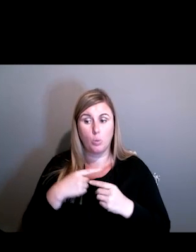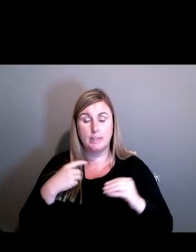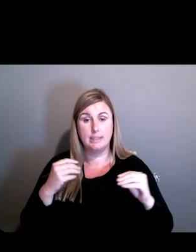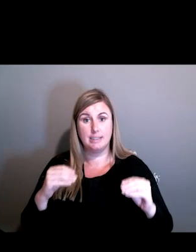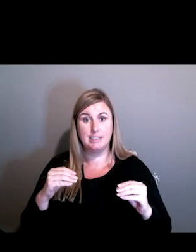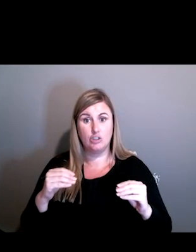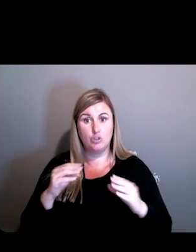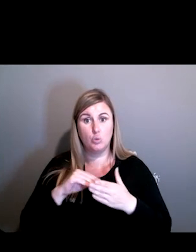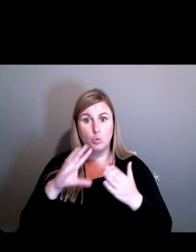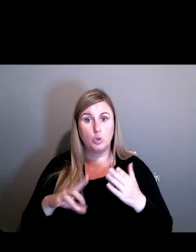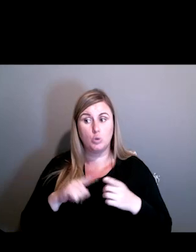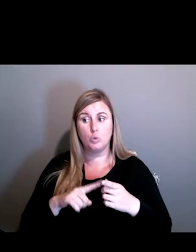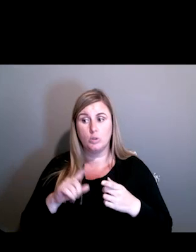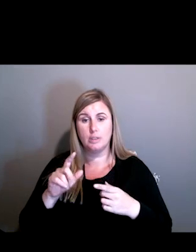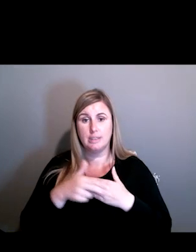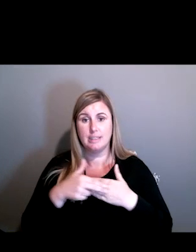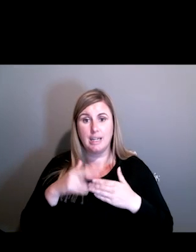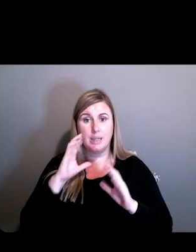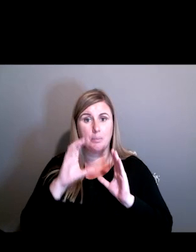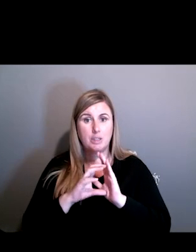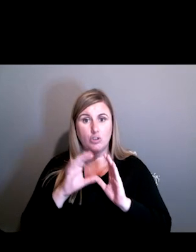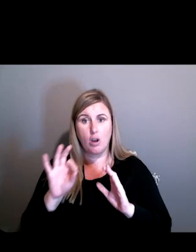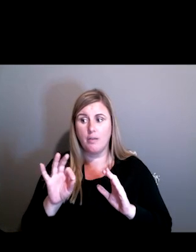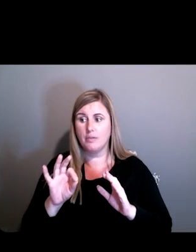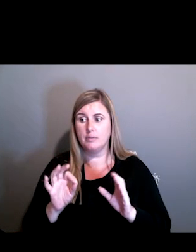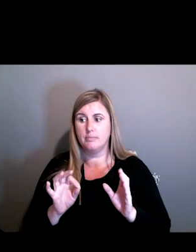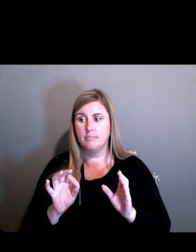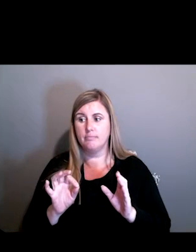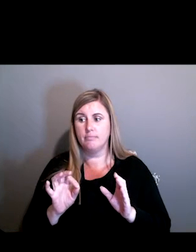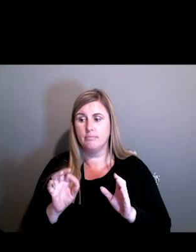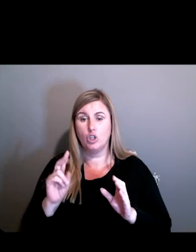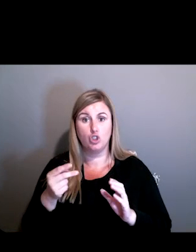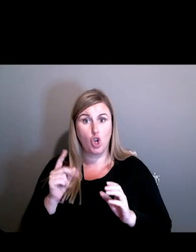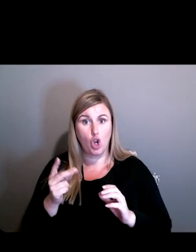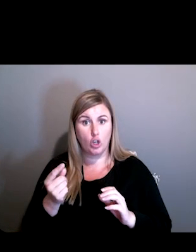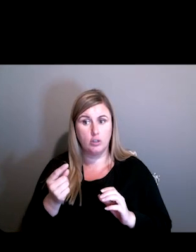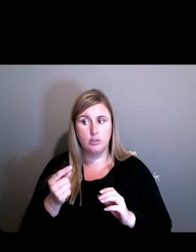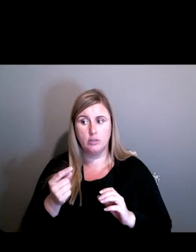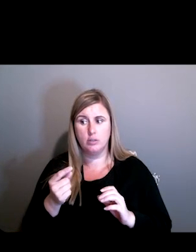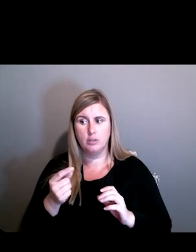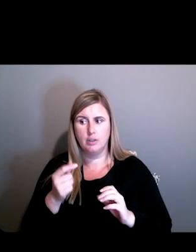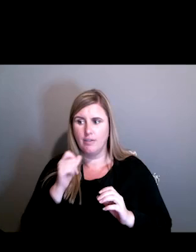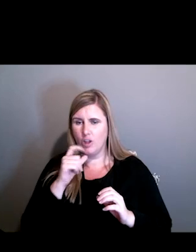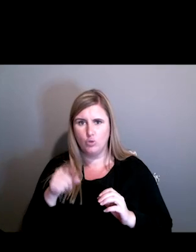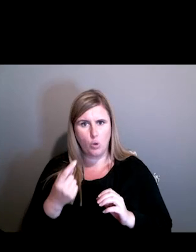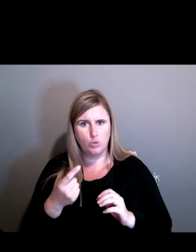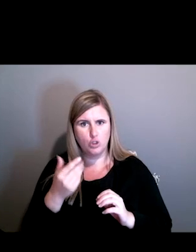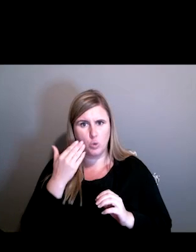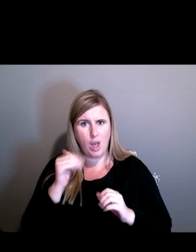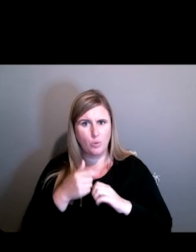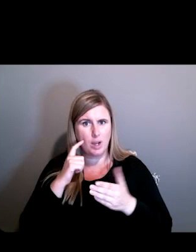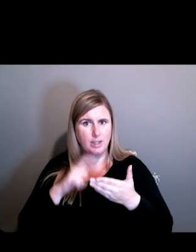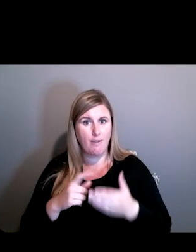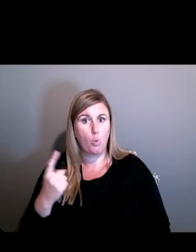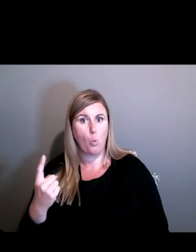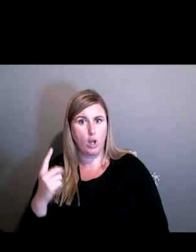So when we teach the student to tact a picture of a dog, they don't just